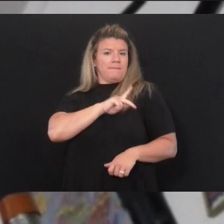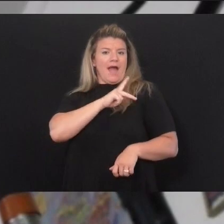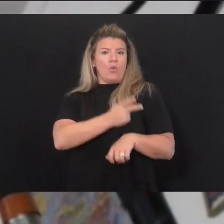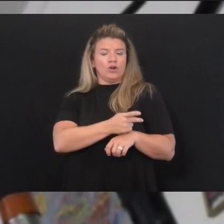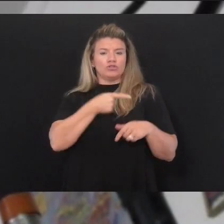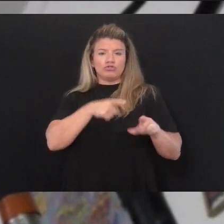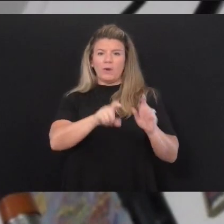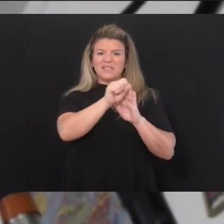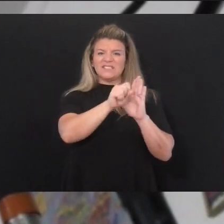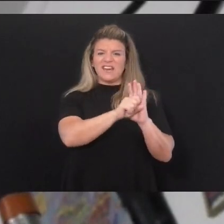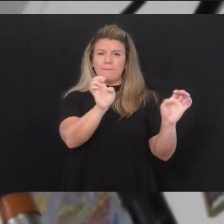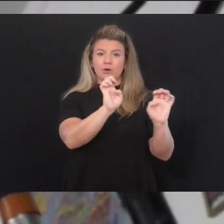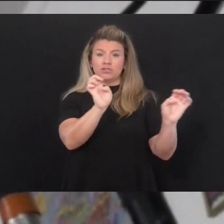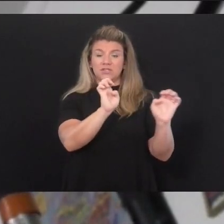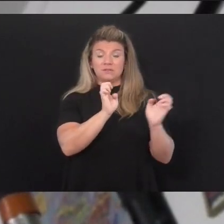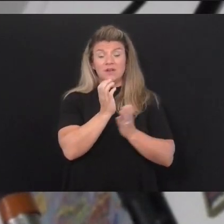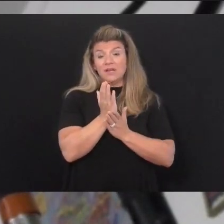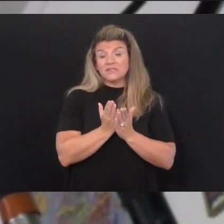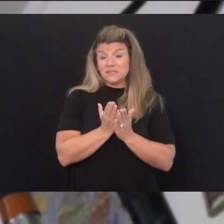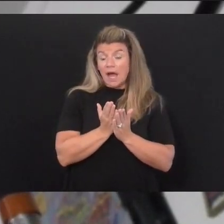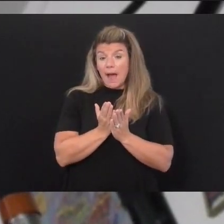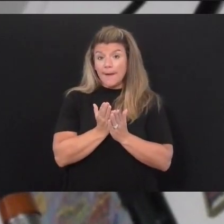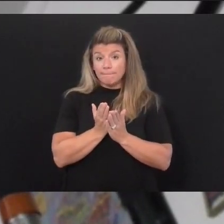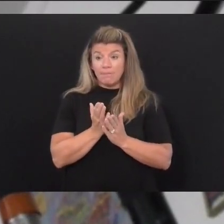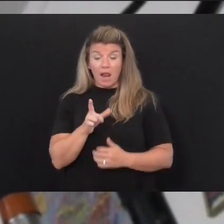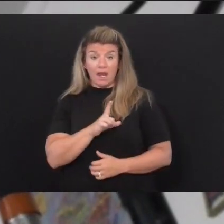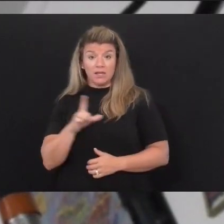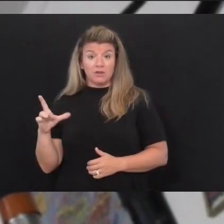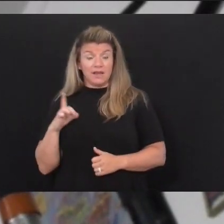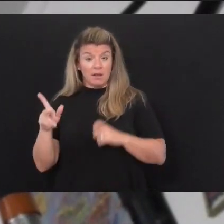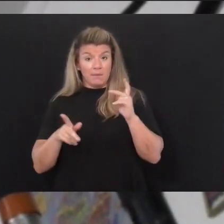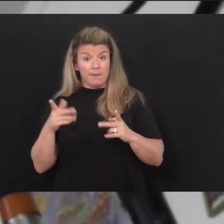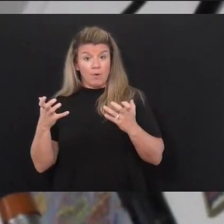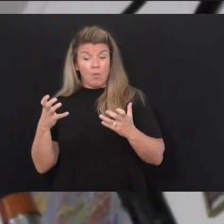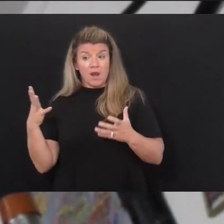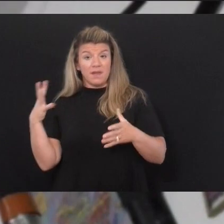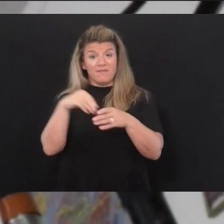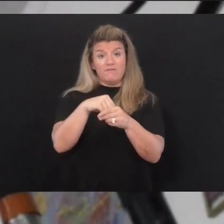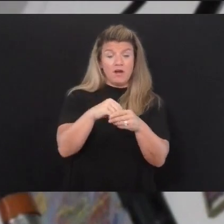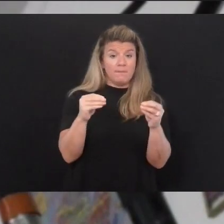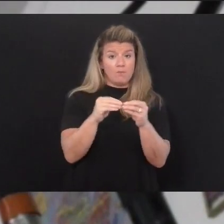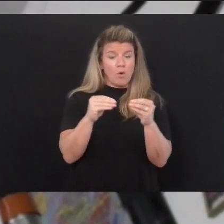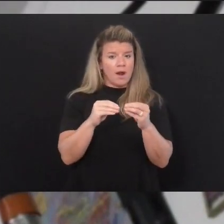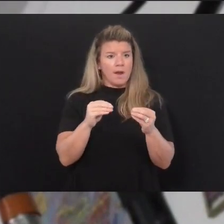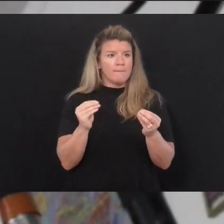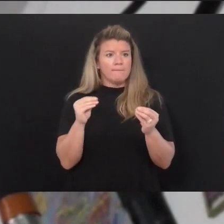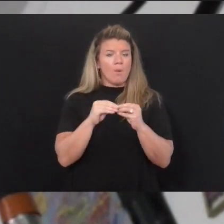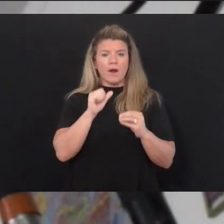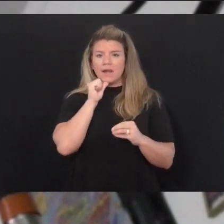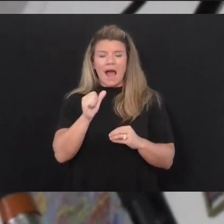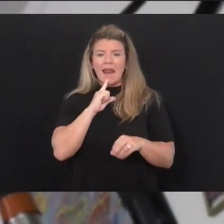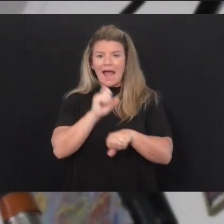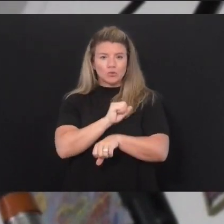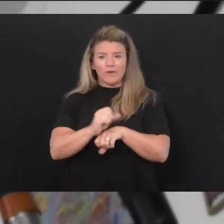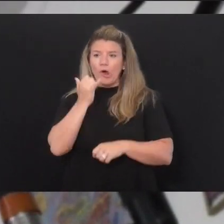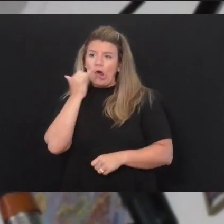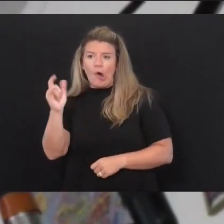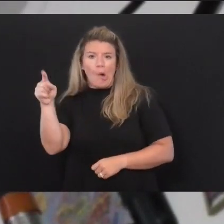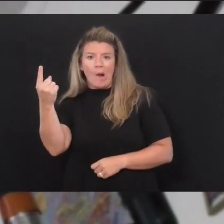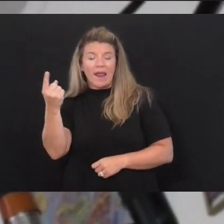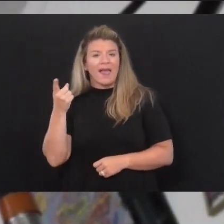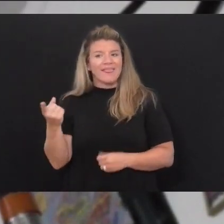each citizen to make sure that we are doubling our efforts to protect ourselves and to protect each other. It is a very